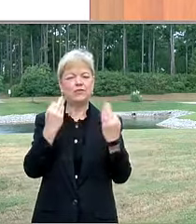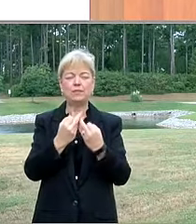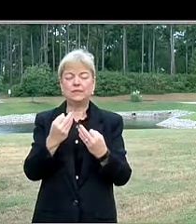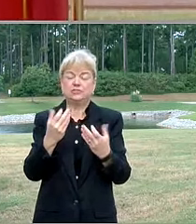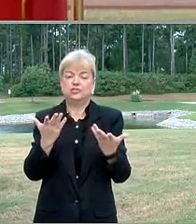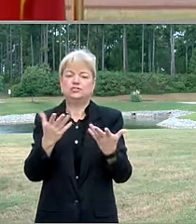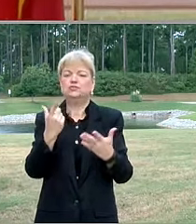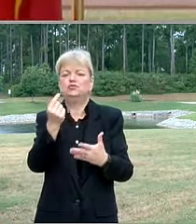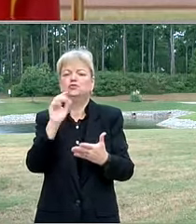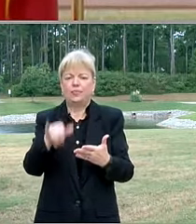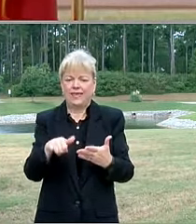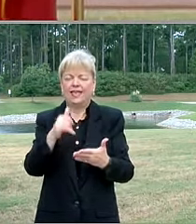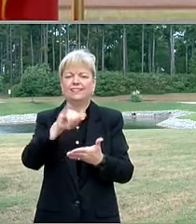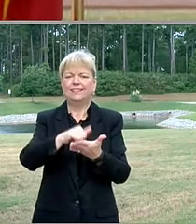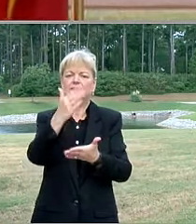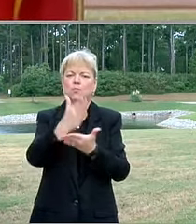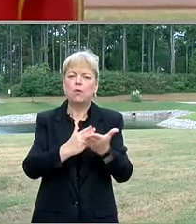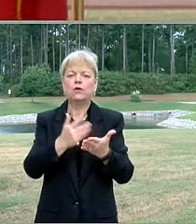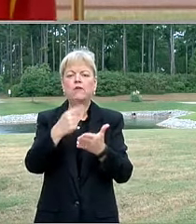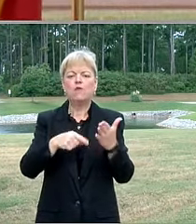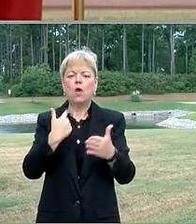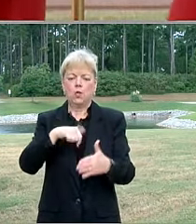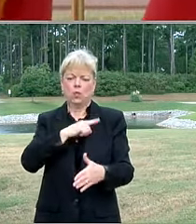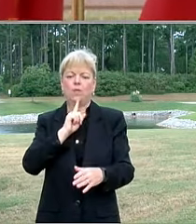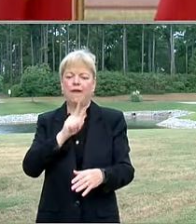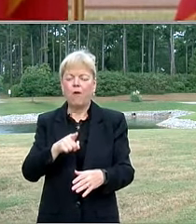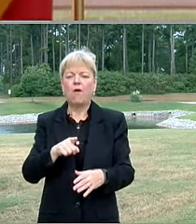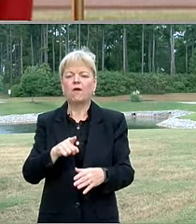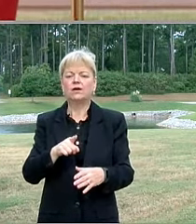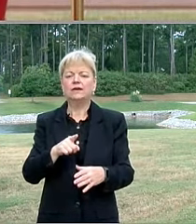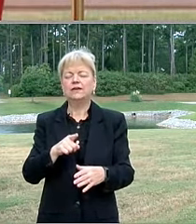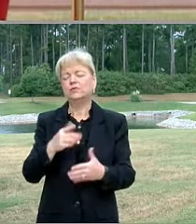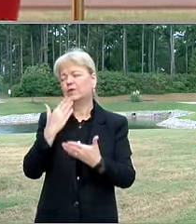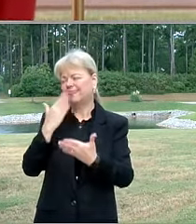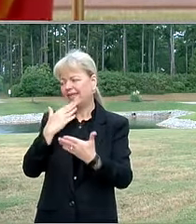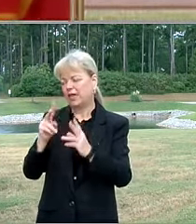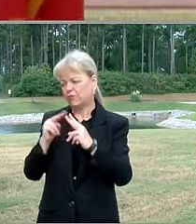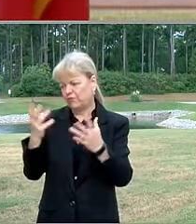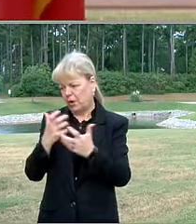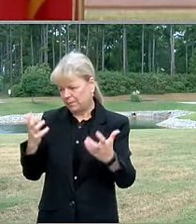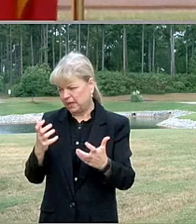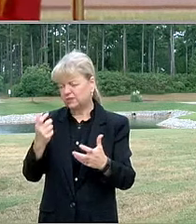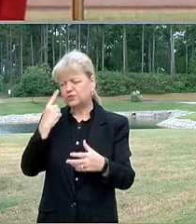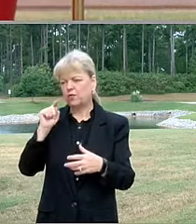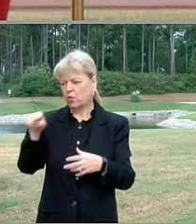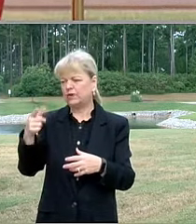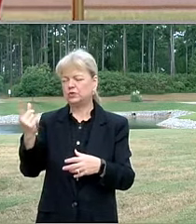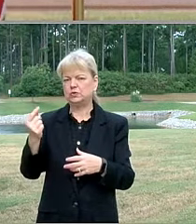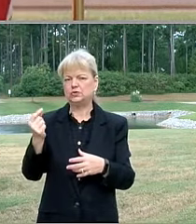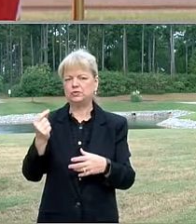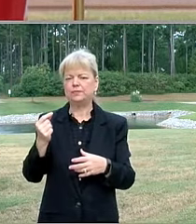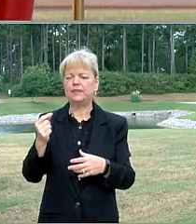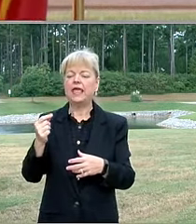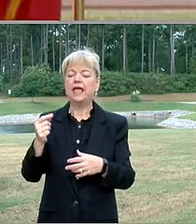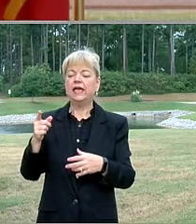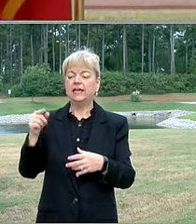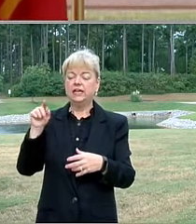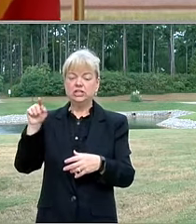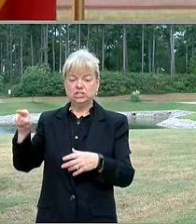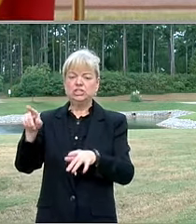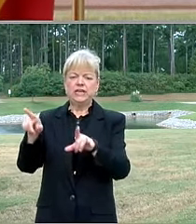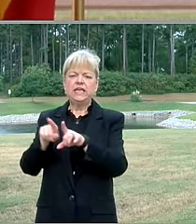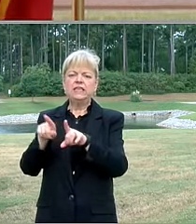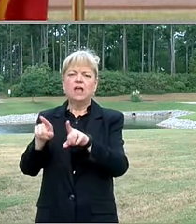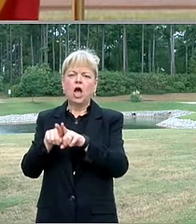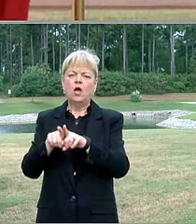this. This is just part of what we are. And so, Kristen, I want to say thank you very much for what you do. Now, she is